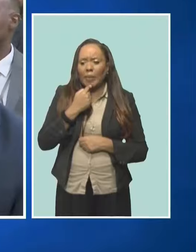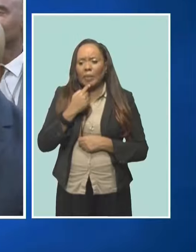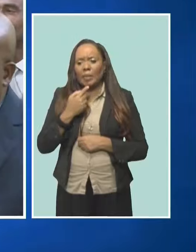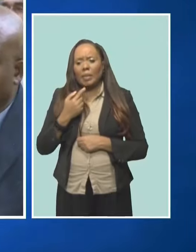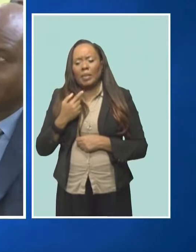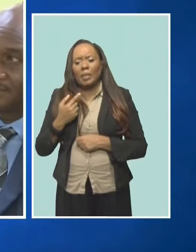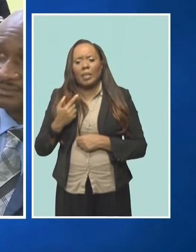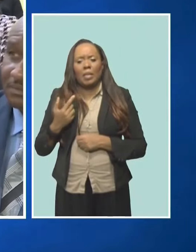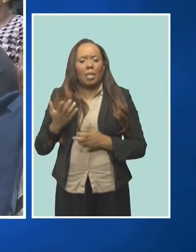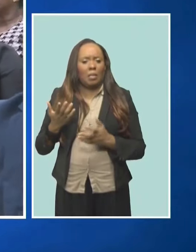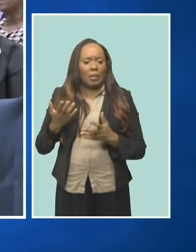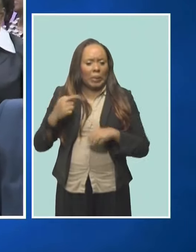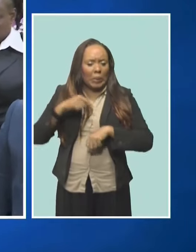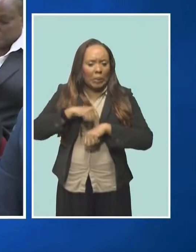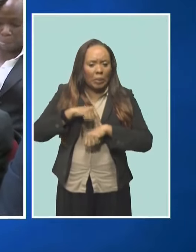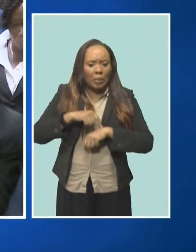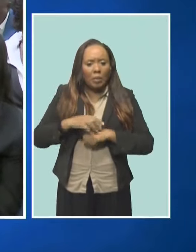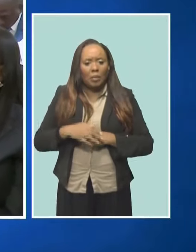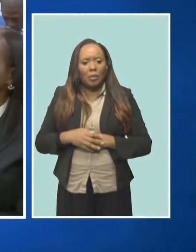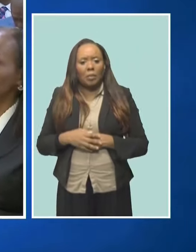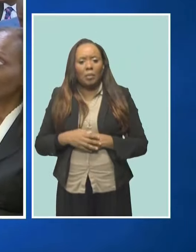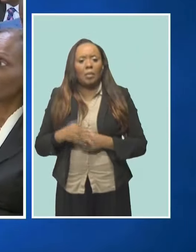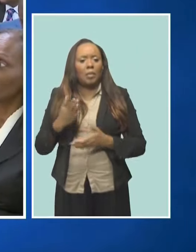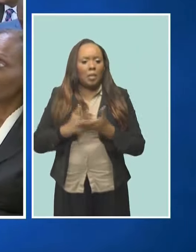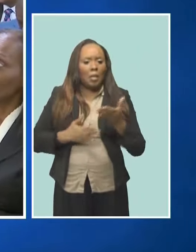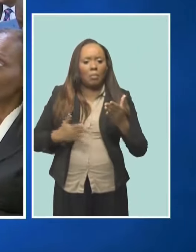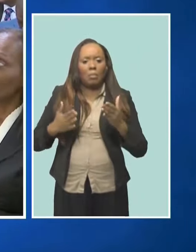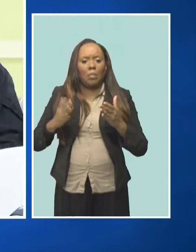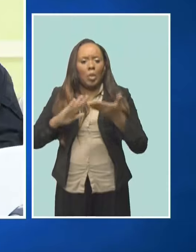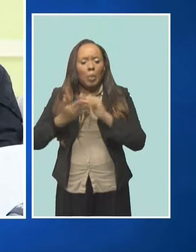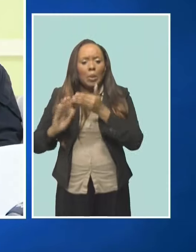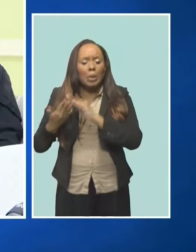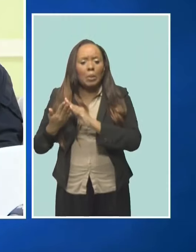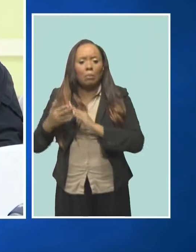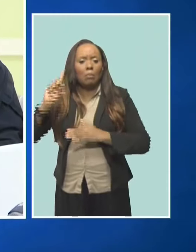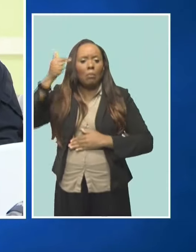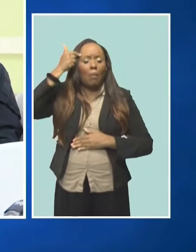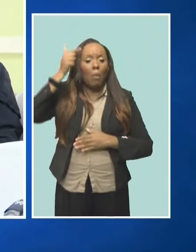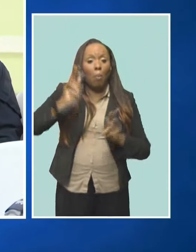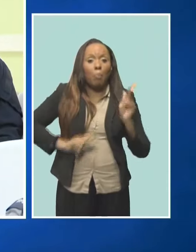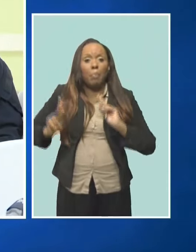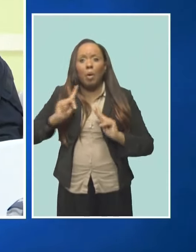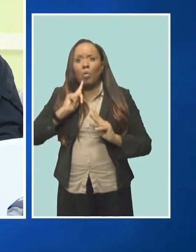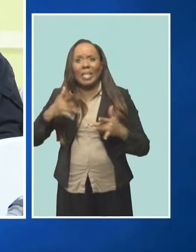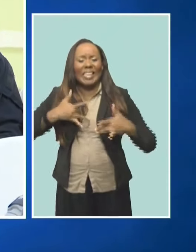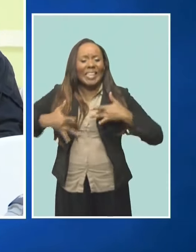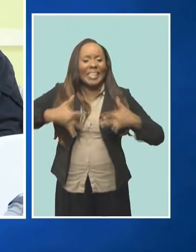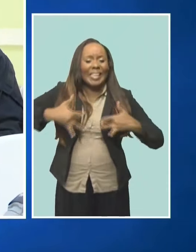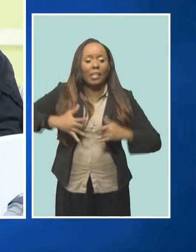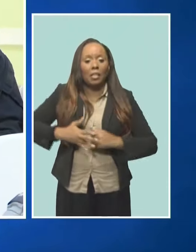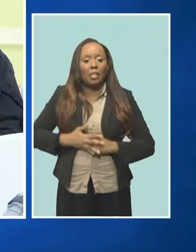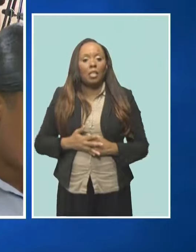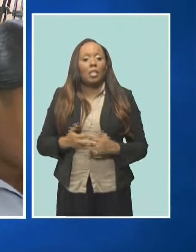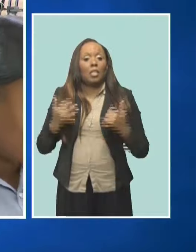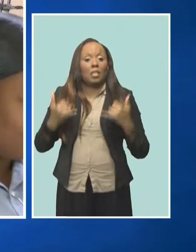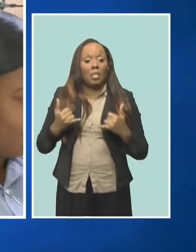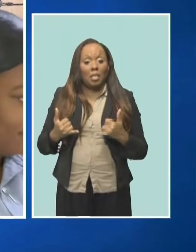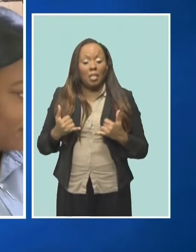Warner says it has caused consternation among communities, government and citizens. He was speaking during the closing ceremony of this